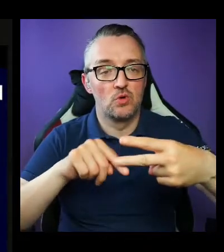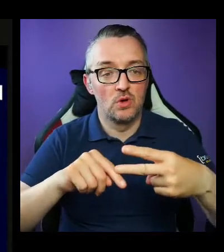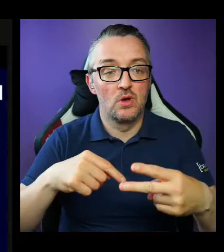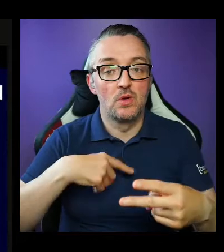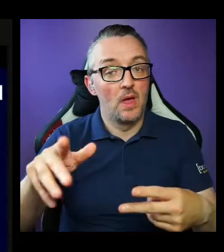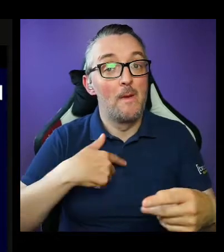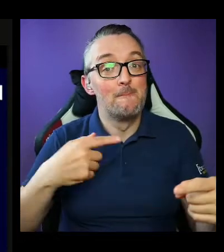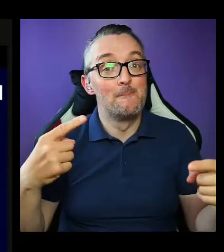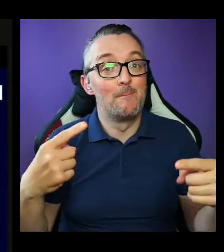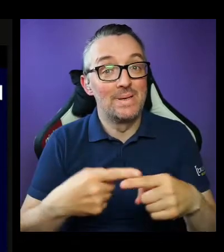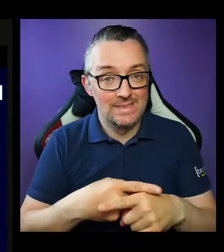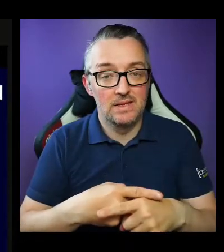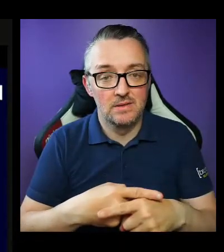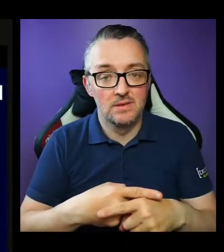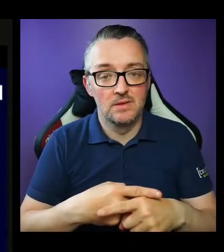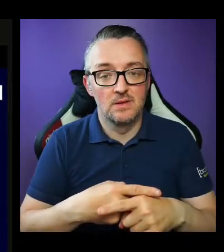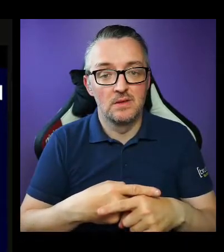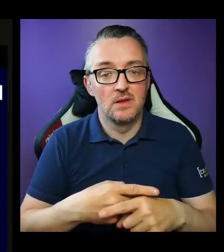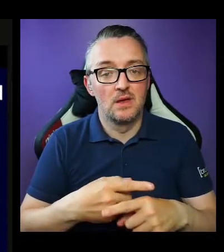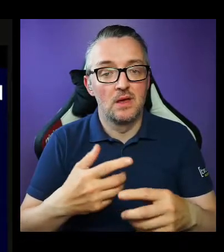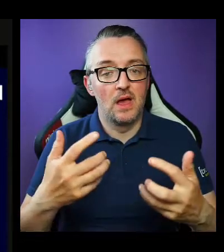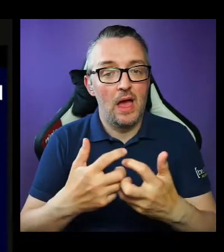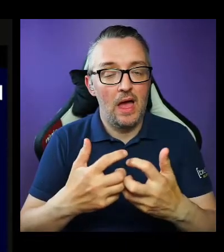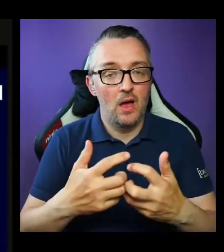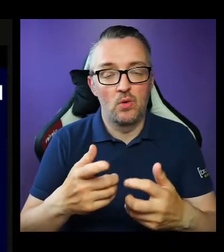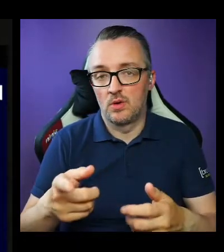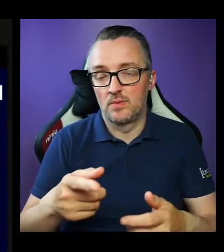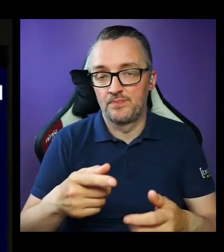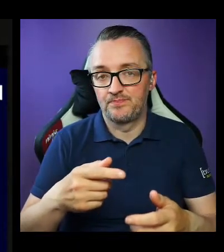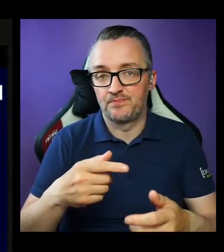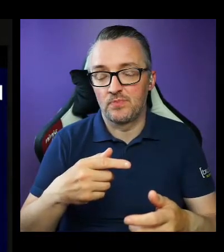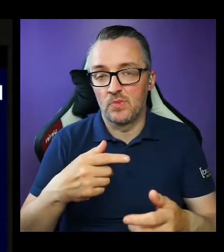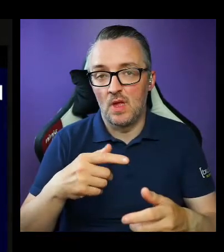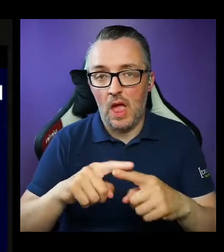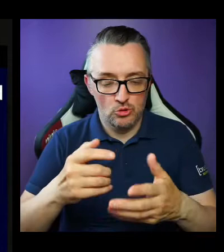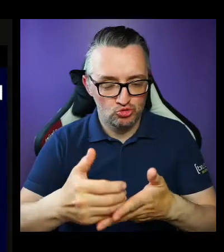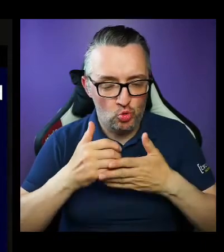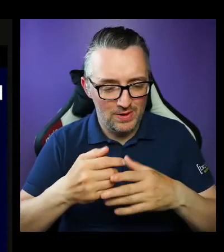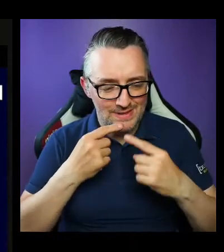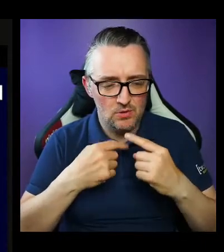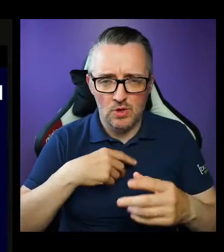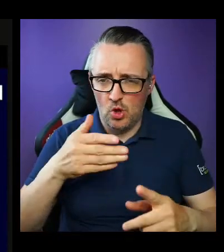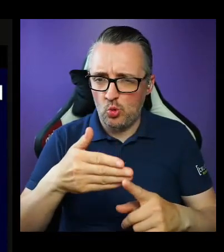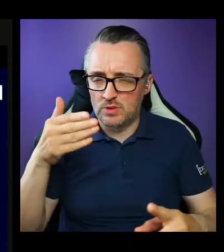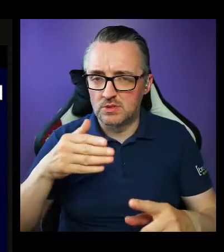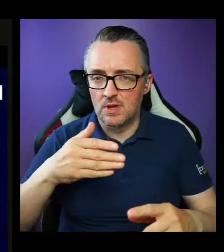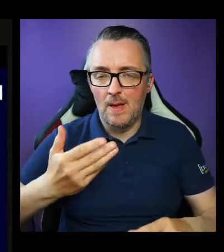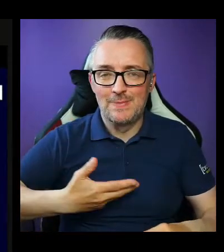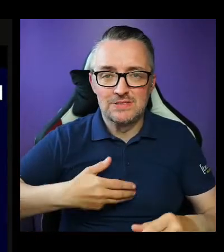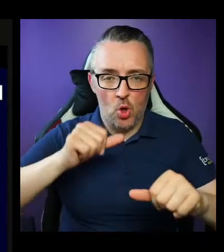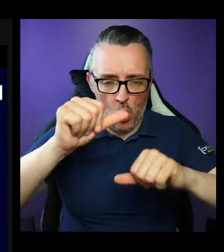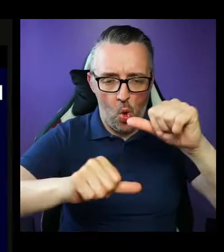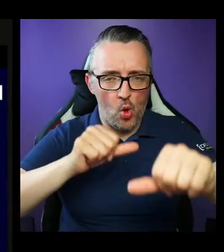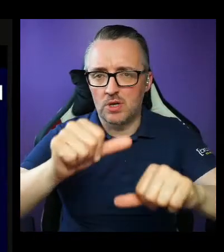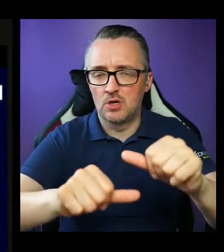this mistake with our data when we're sorting our data, and we've noticed the order of businesses was